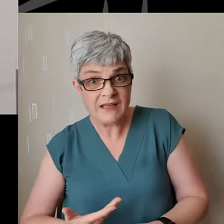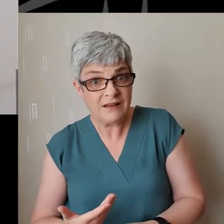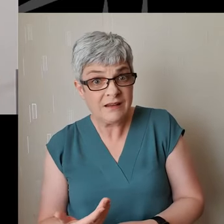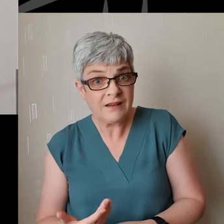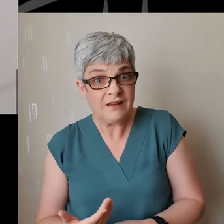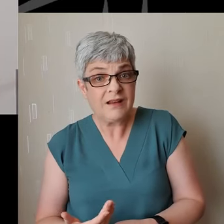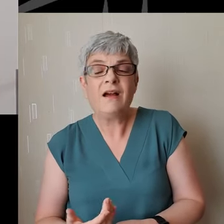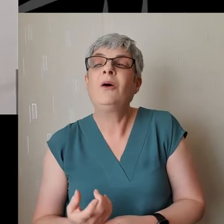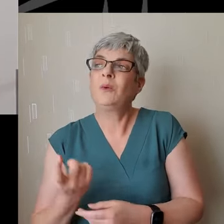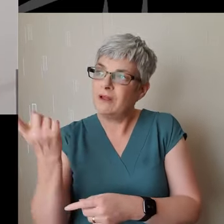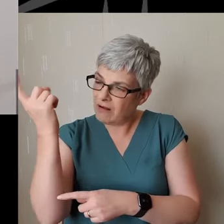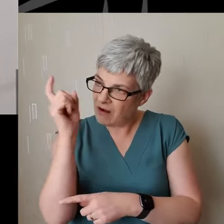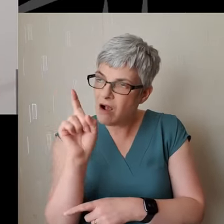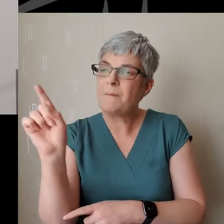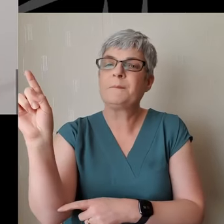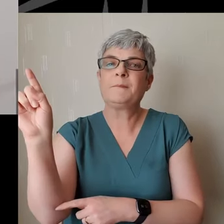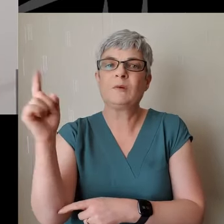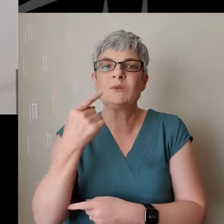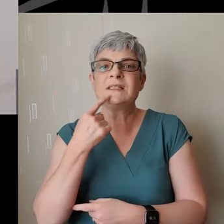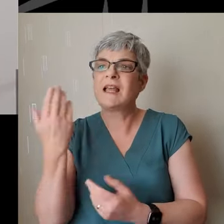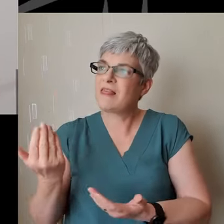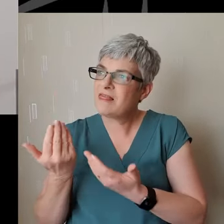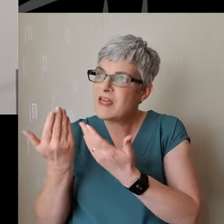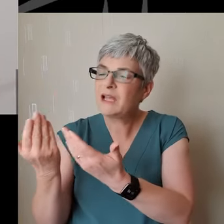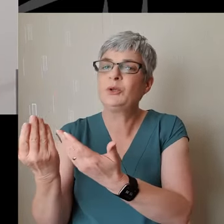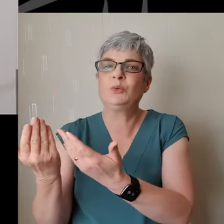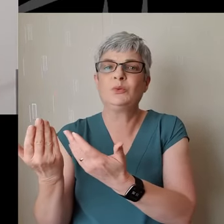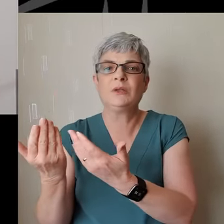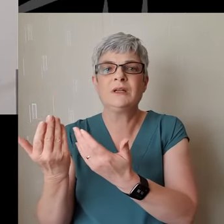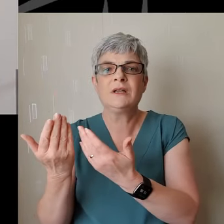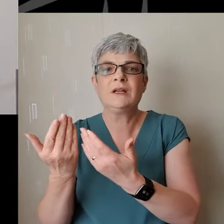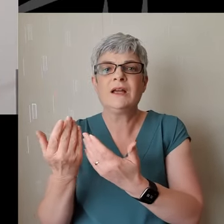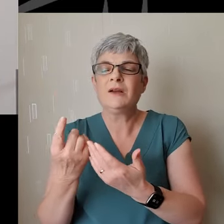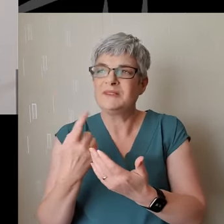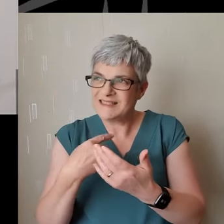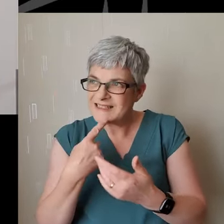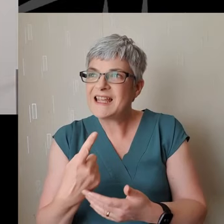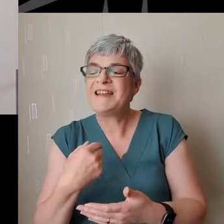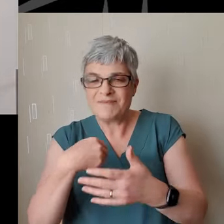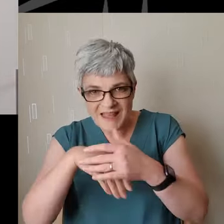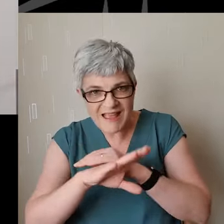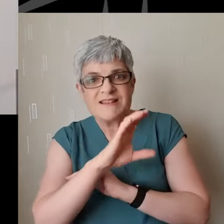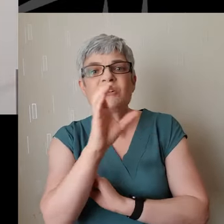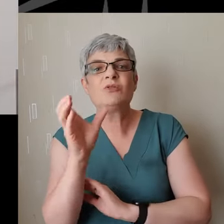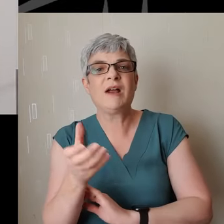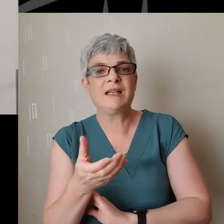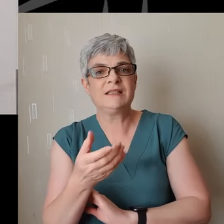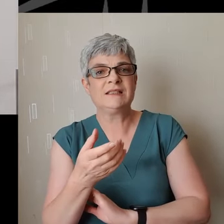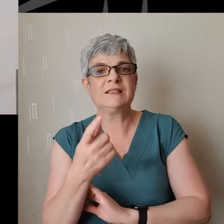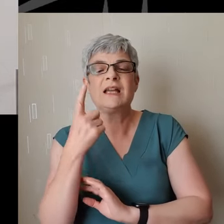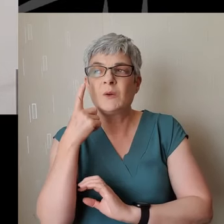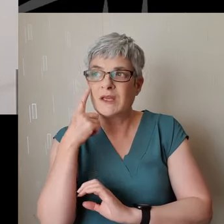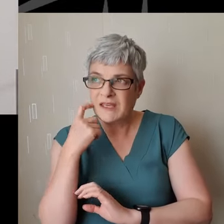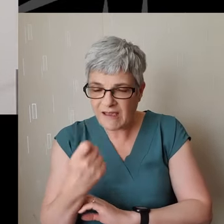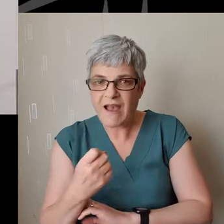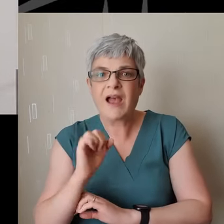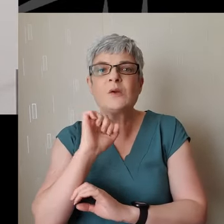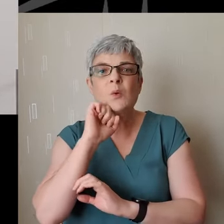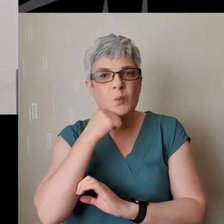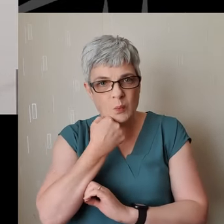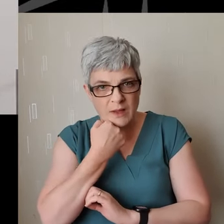So we come and say thank you. We come and say, yes, in Christ we can, in Christ we will